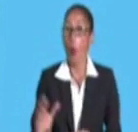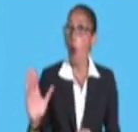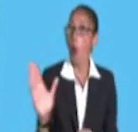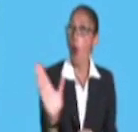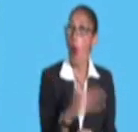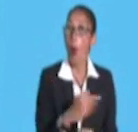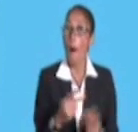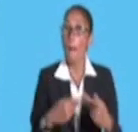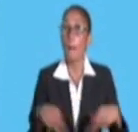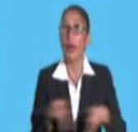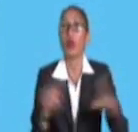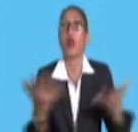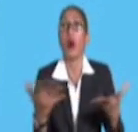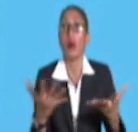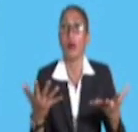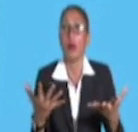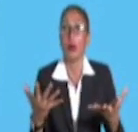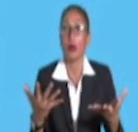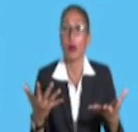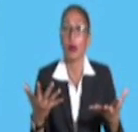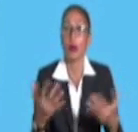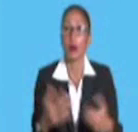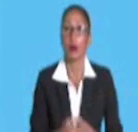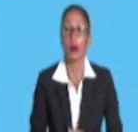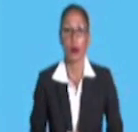all residential subdivisions